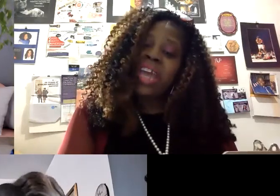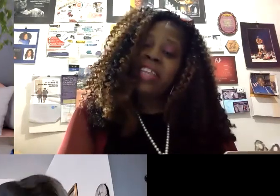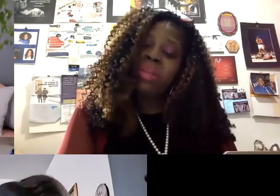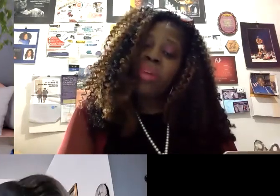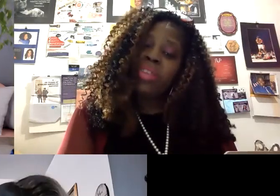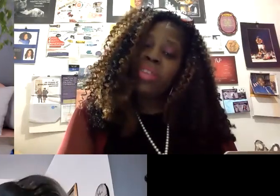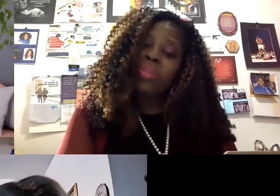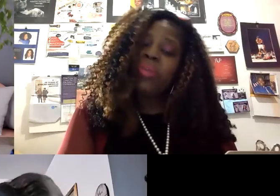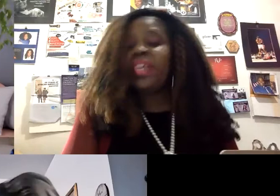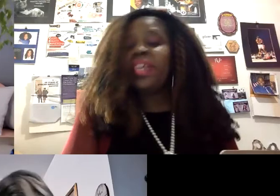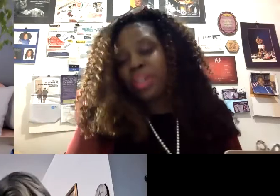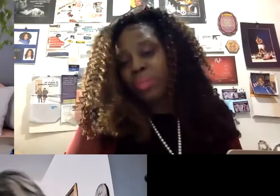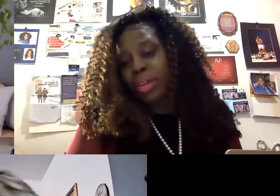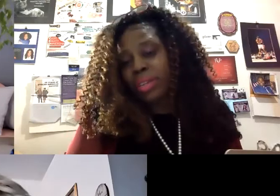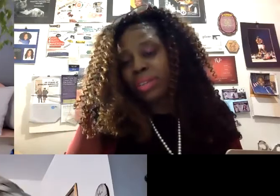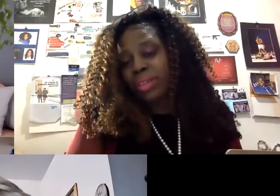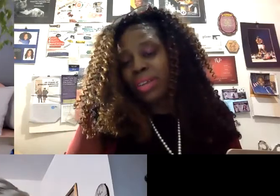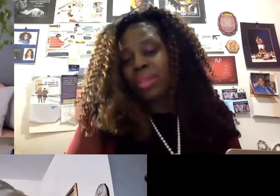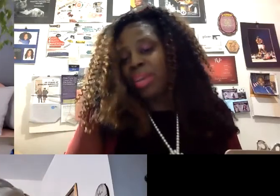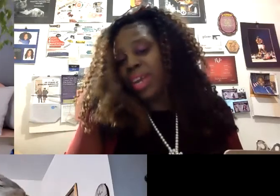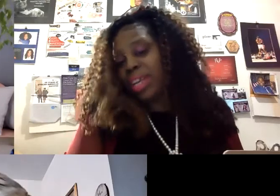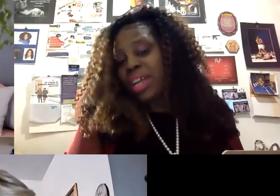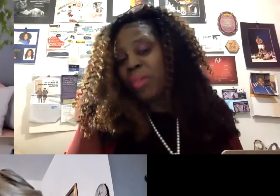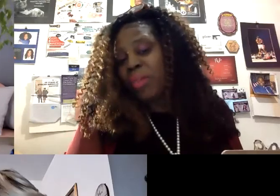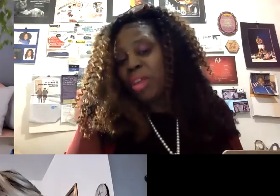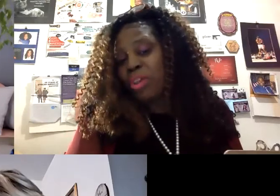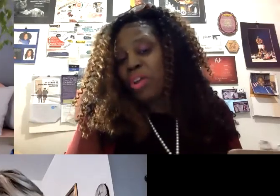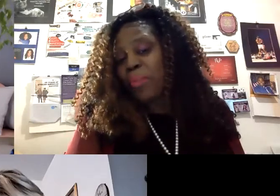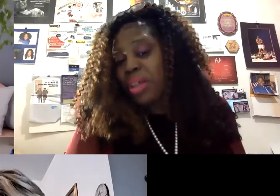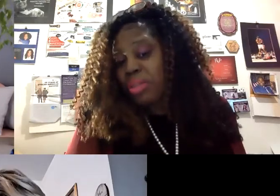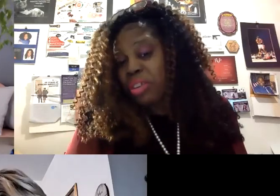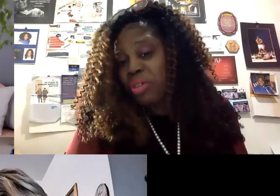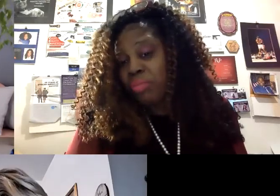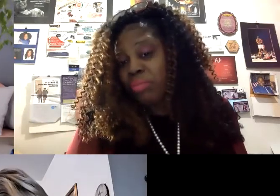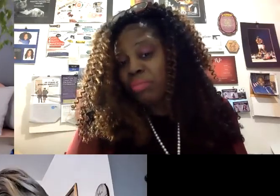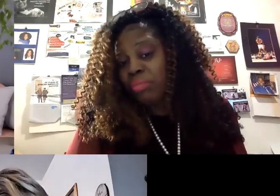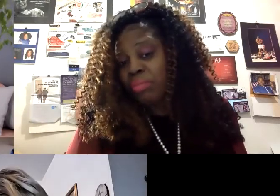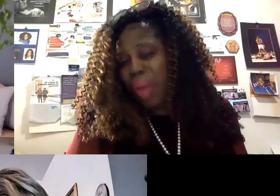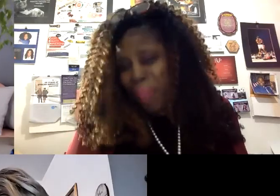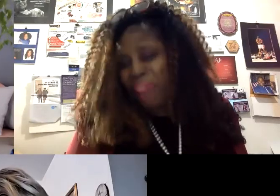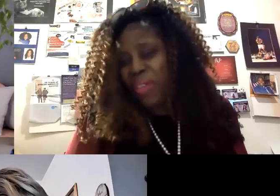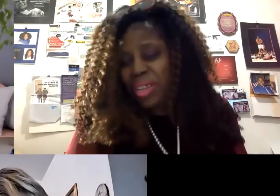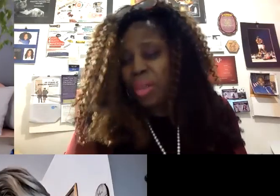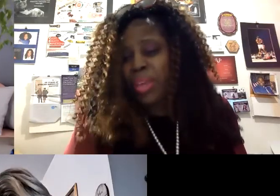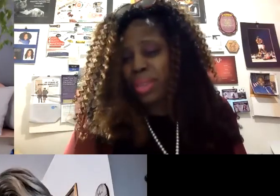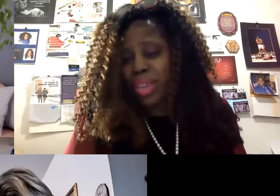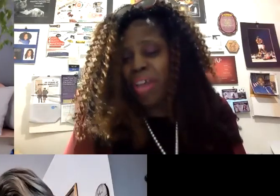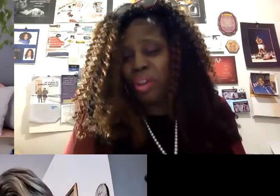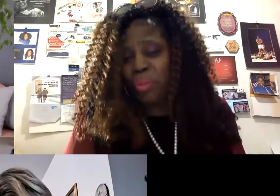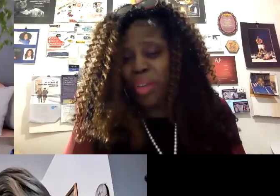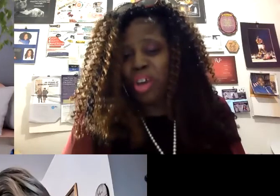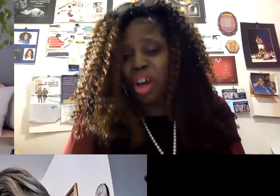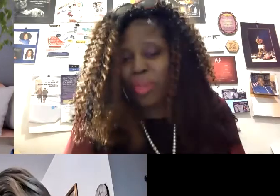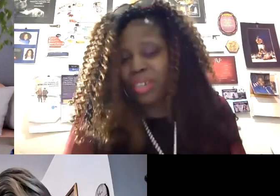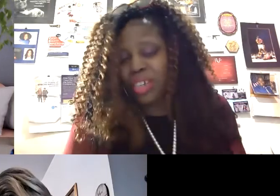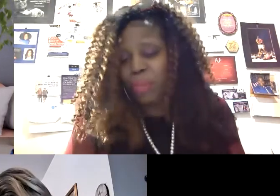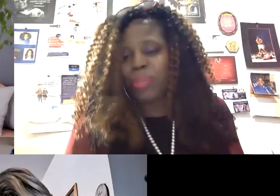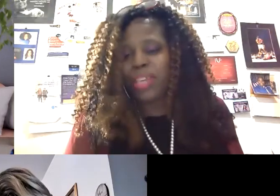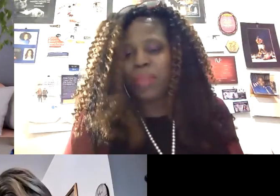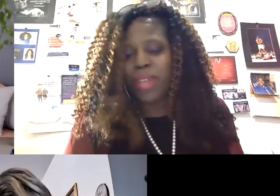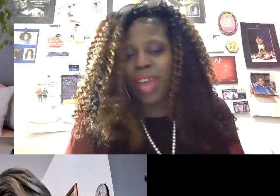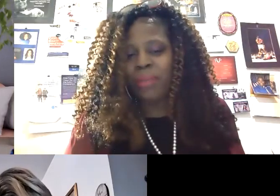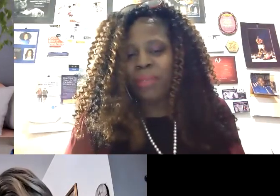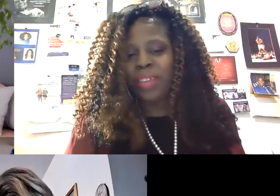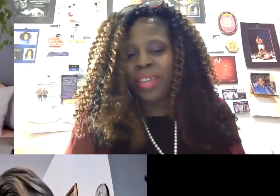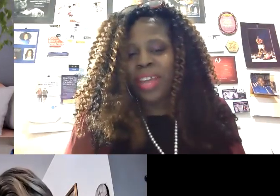at the end of the month or the beginning of the month. The beginning of the month when all the bills are due, I might feel a little bit sick. I don't know about y'all, but people